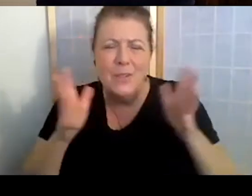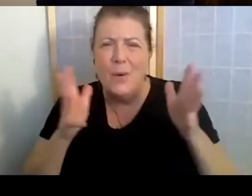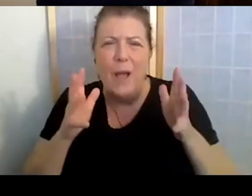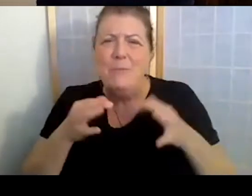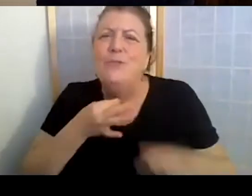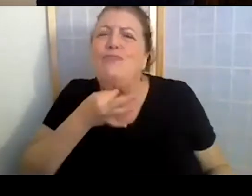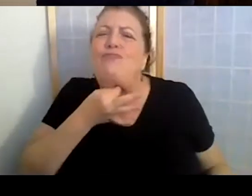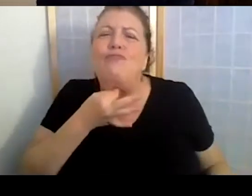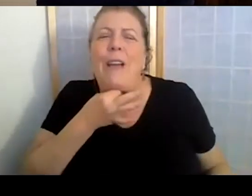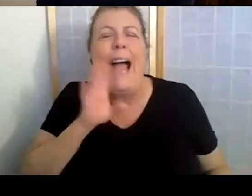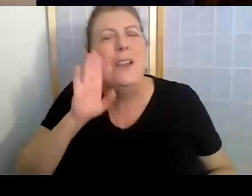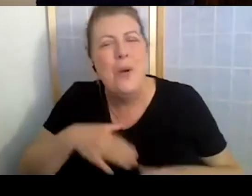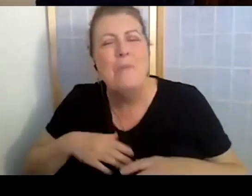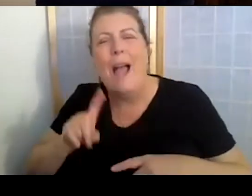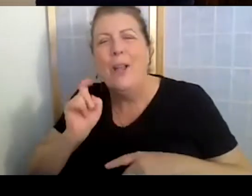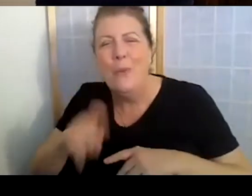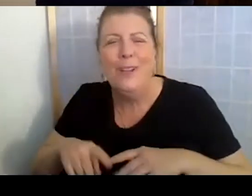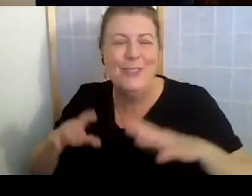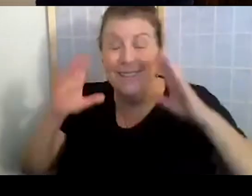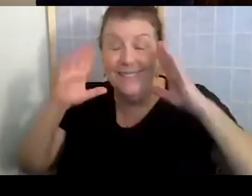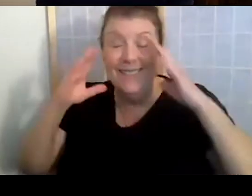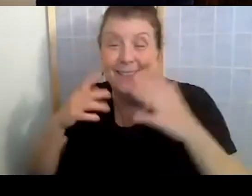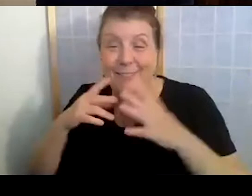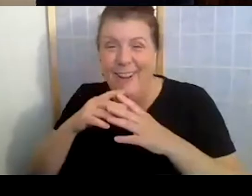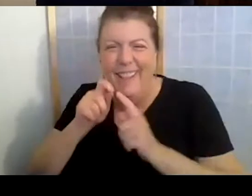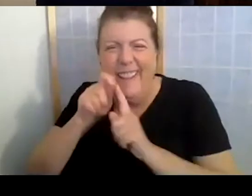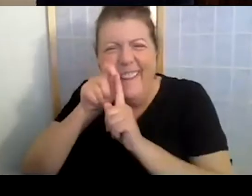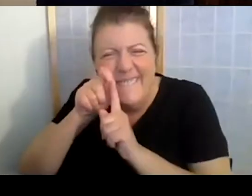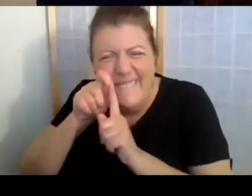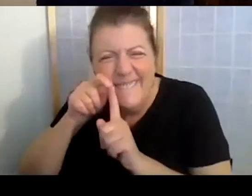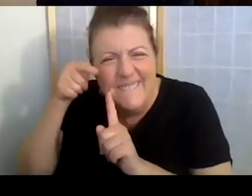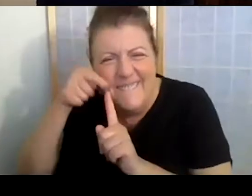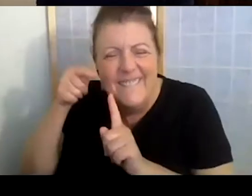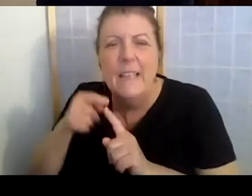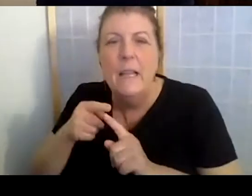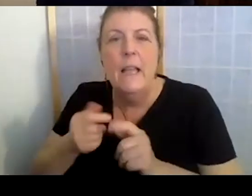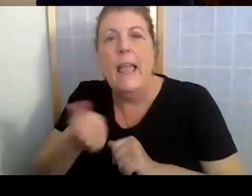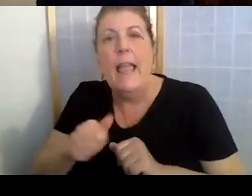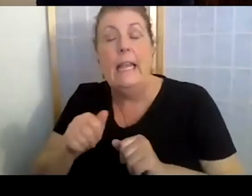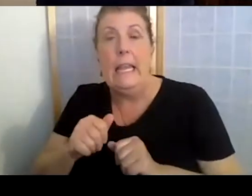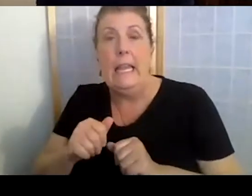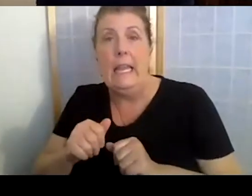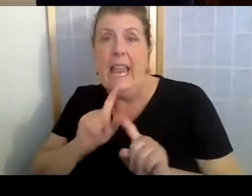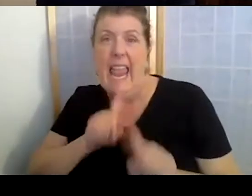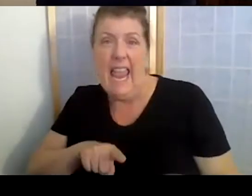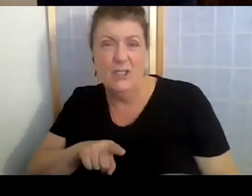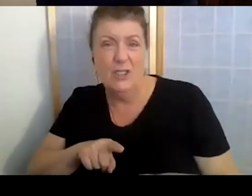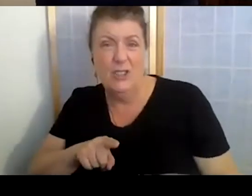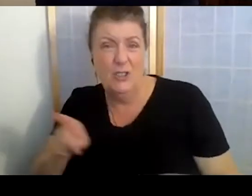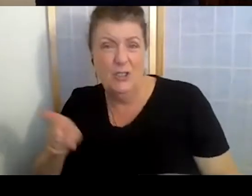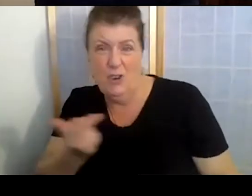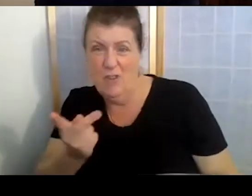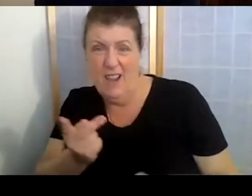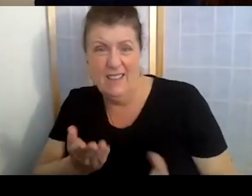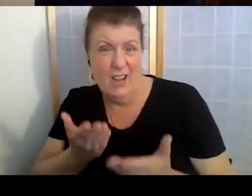like, you know, whatever. But is there any answer that you can offer on that?